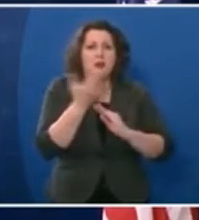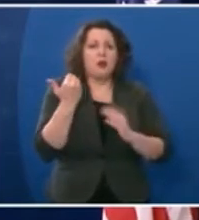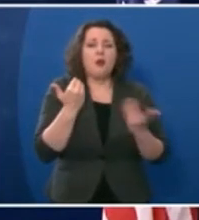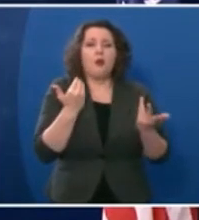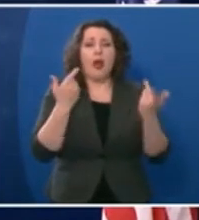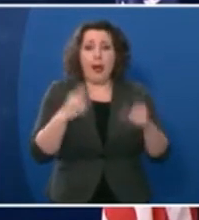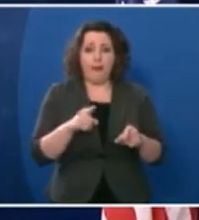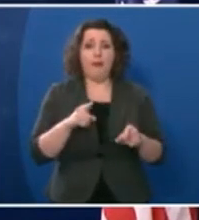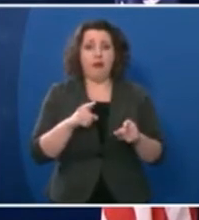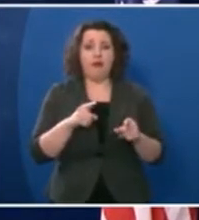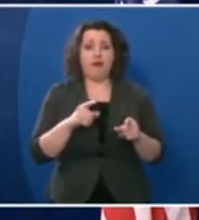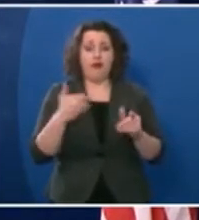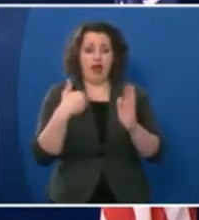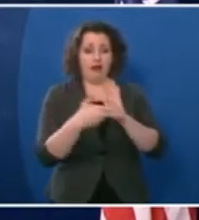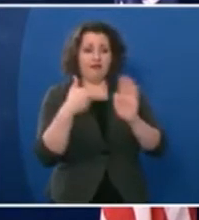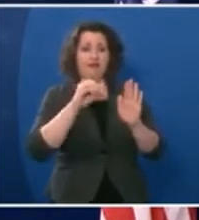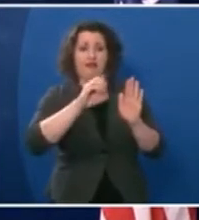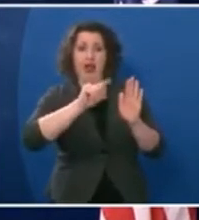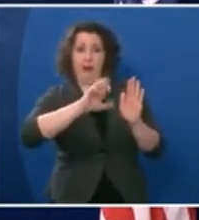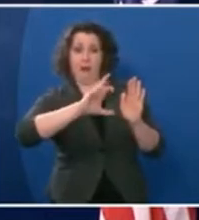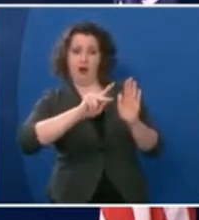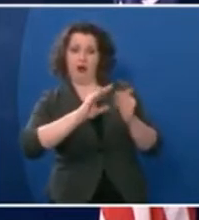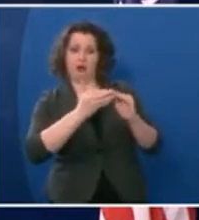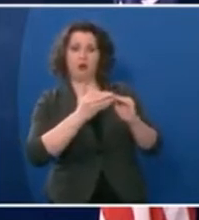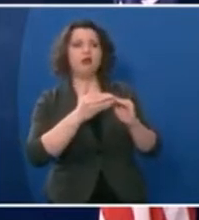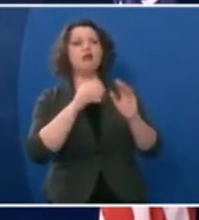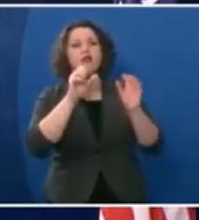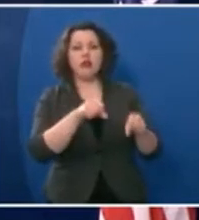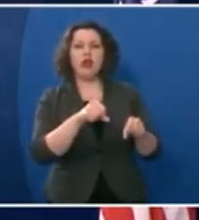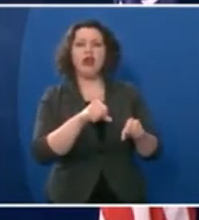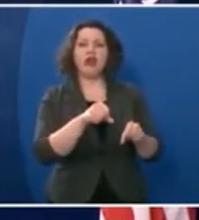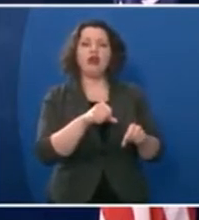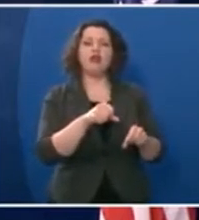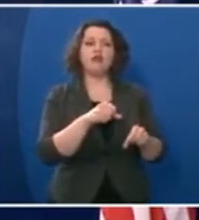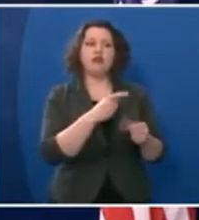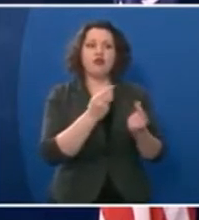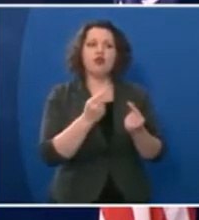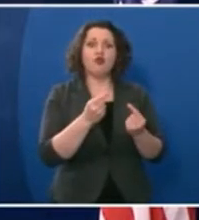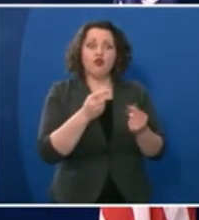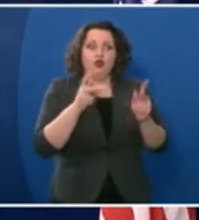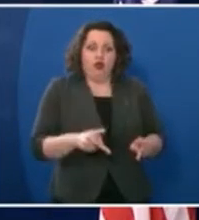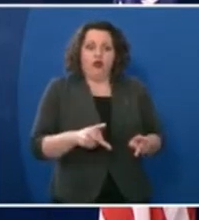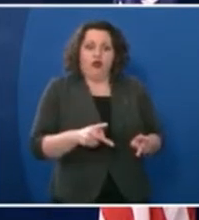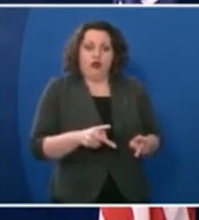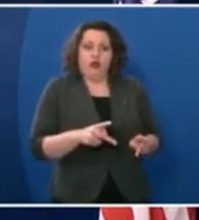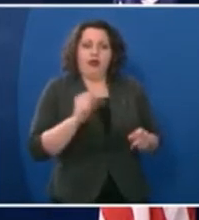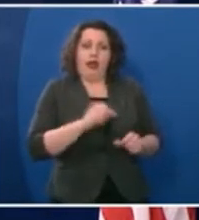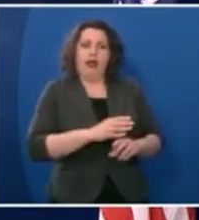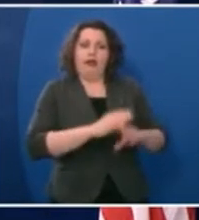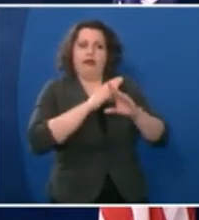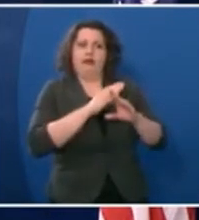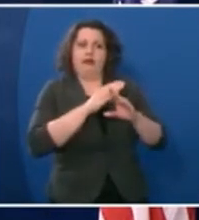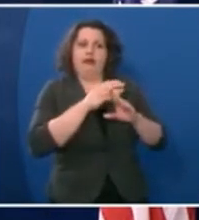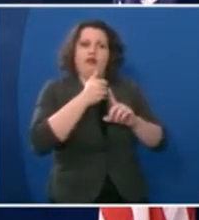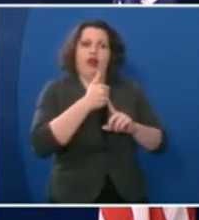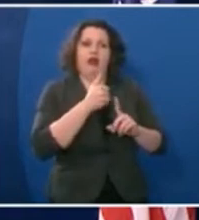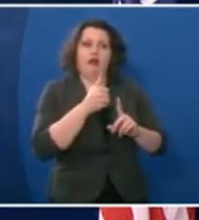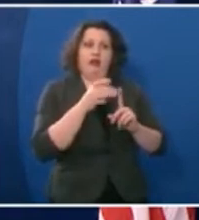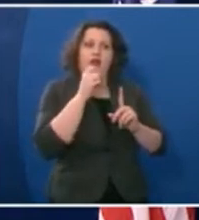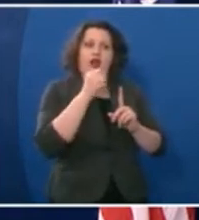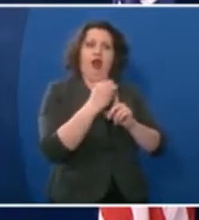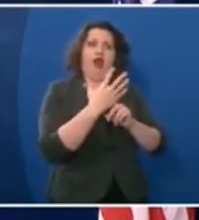learn there's an outbreak in your community, you can take special steps as a person to guard yourself against catching it if it's out in